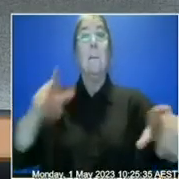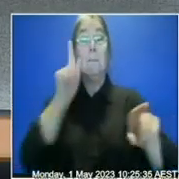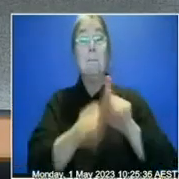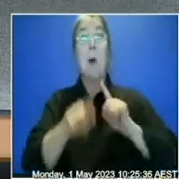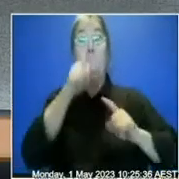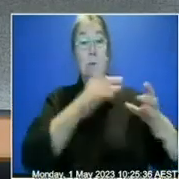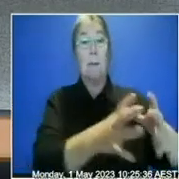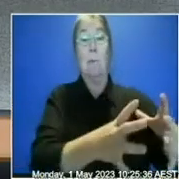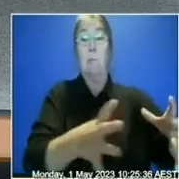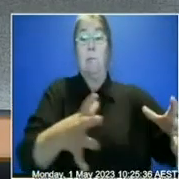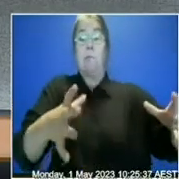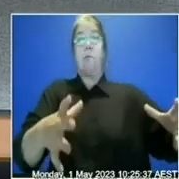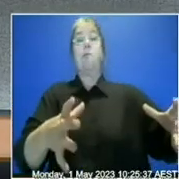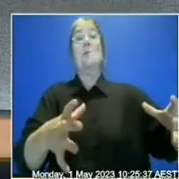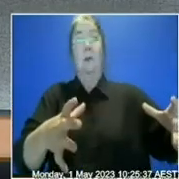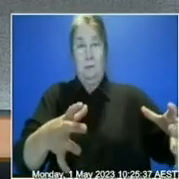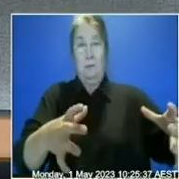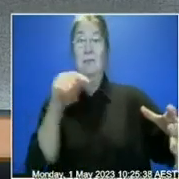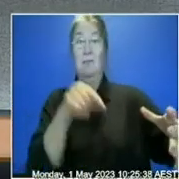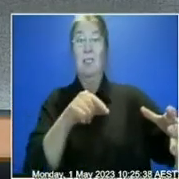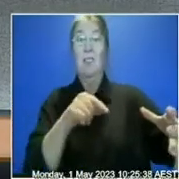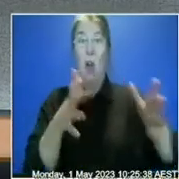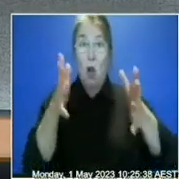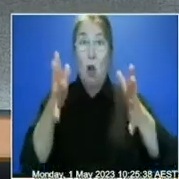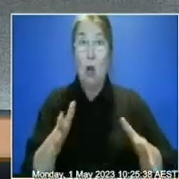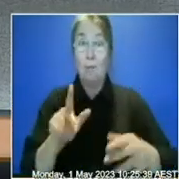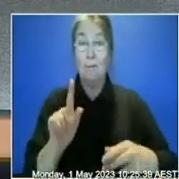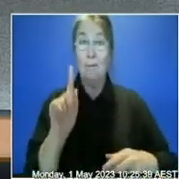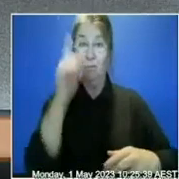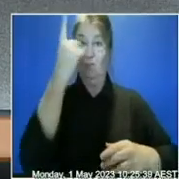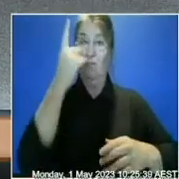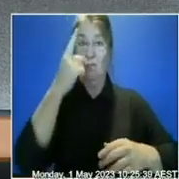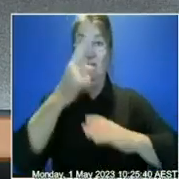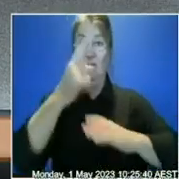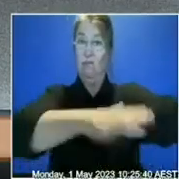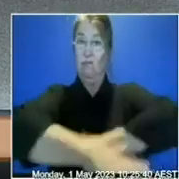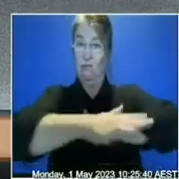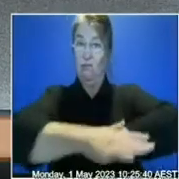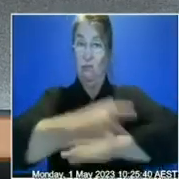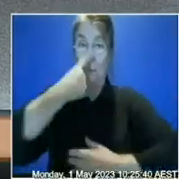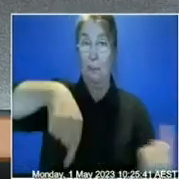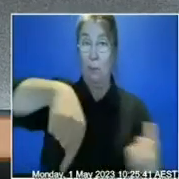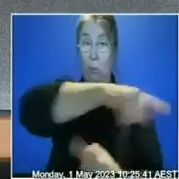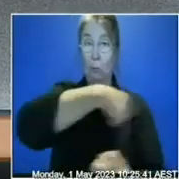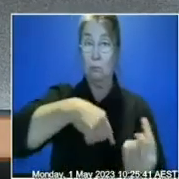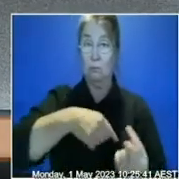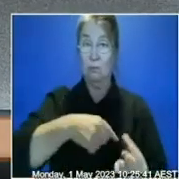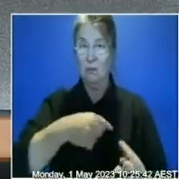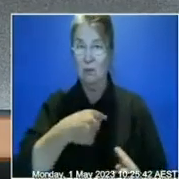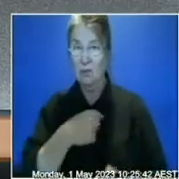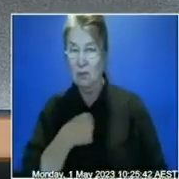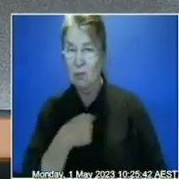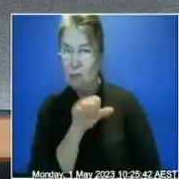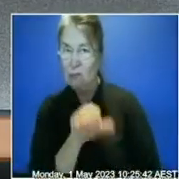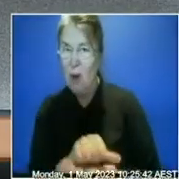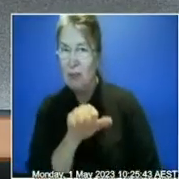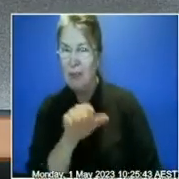materials around that they do face more psychological distress. They may be less likely to seek help.